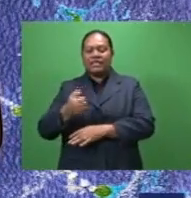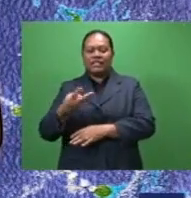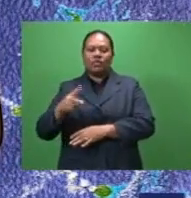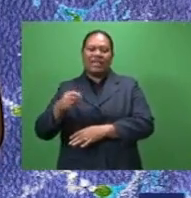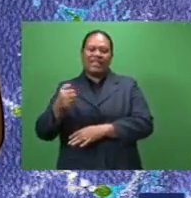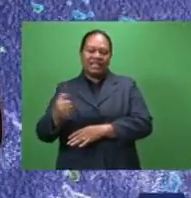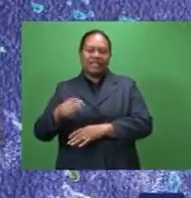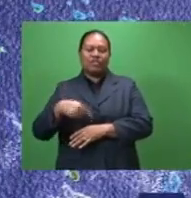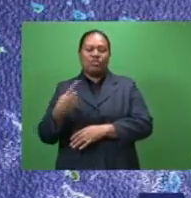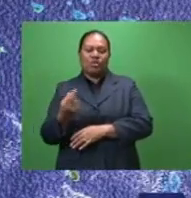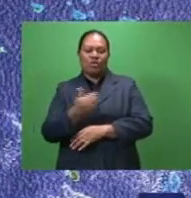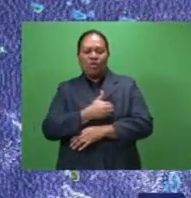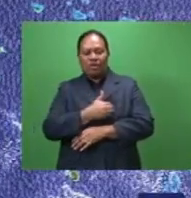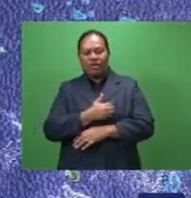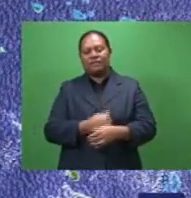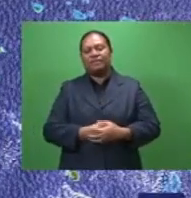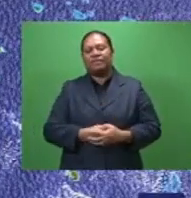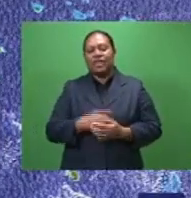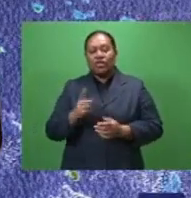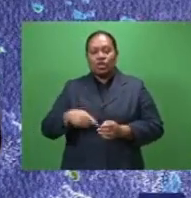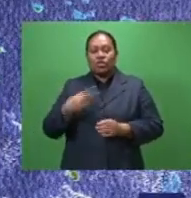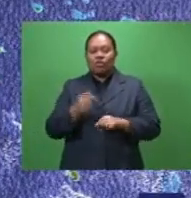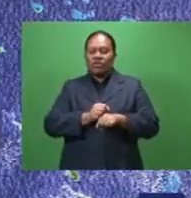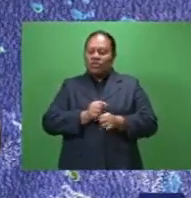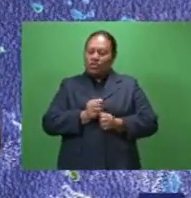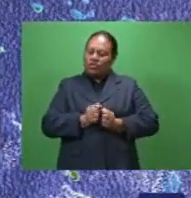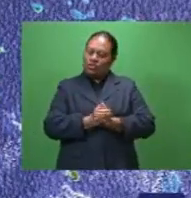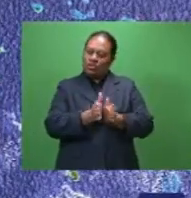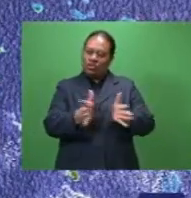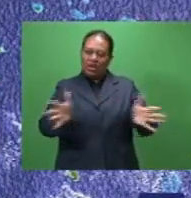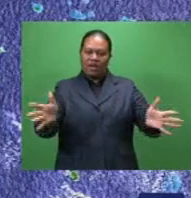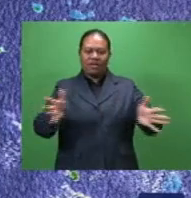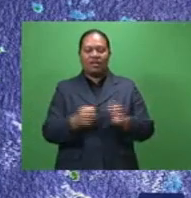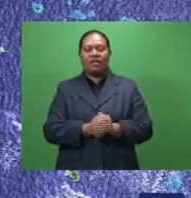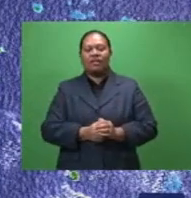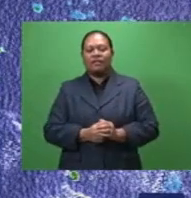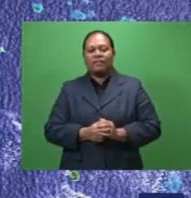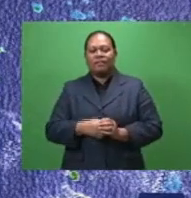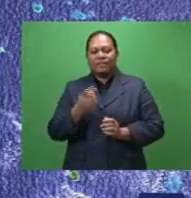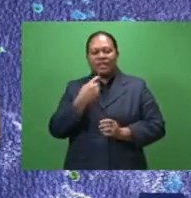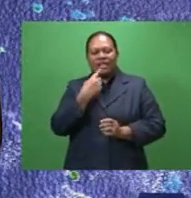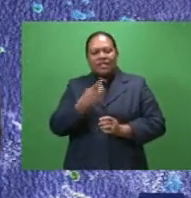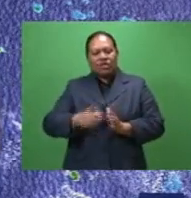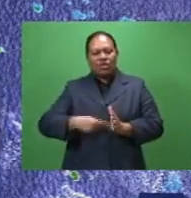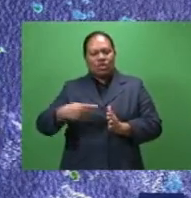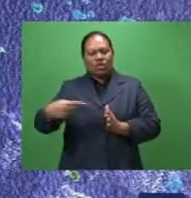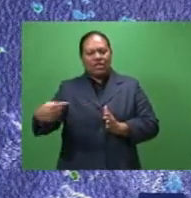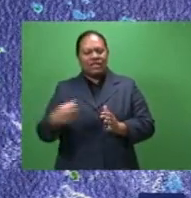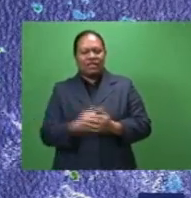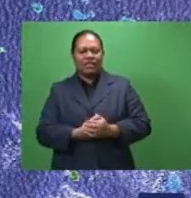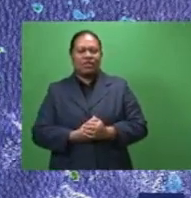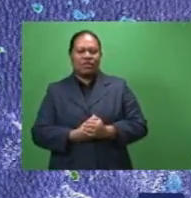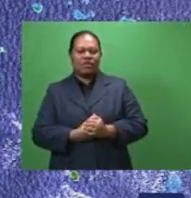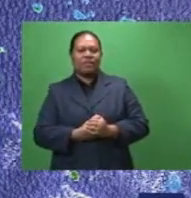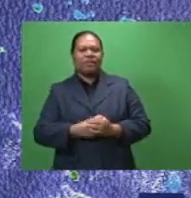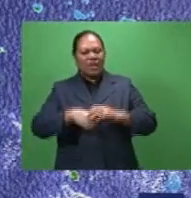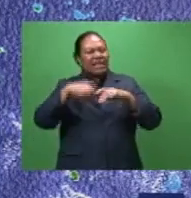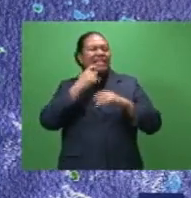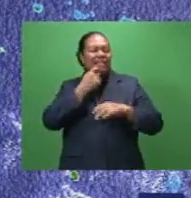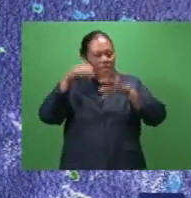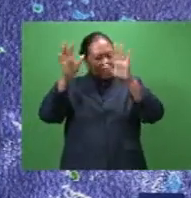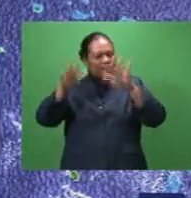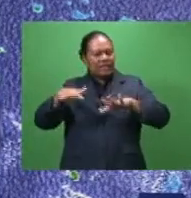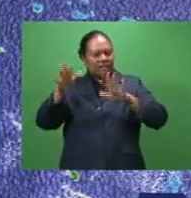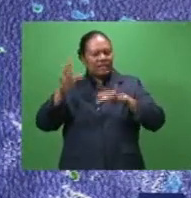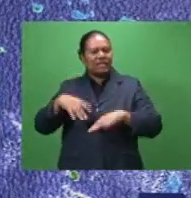6:26. For tomorrow, generally a largely settled picture is set to continue with periods of rain and showers broken